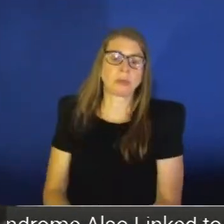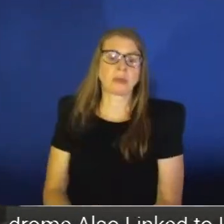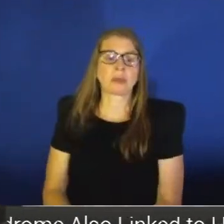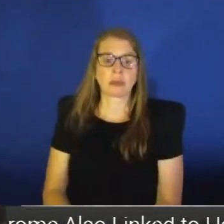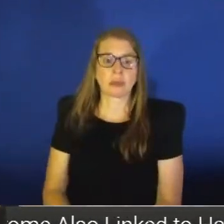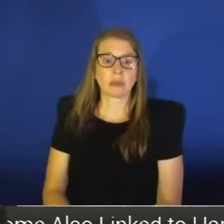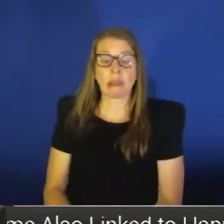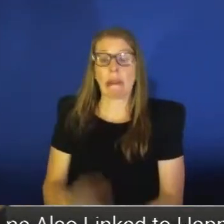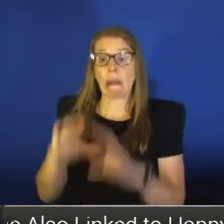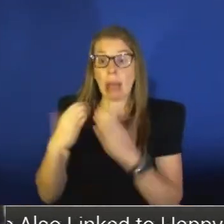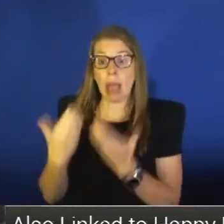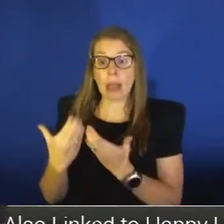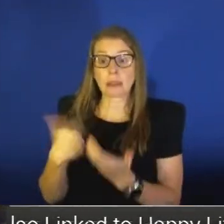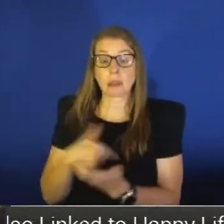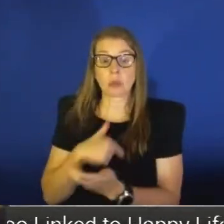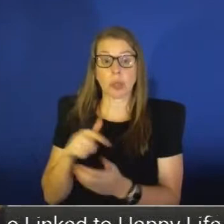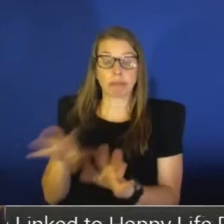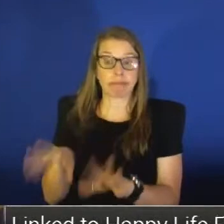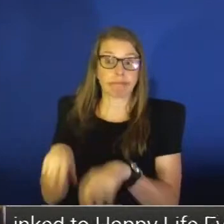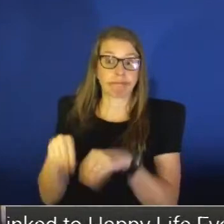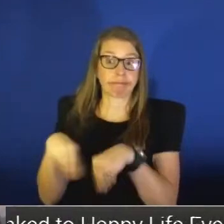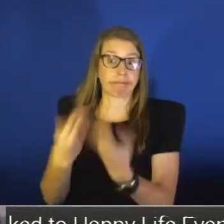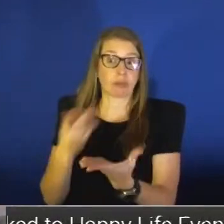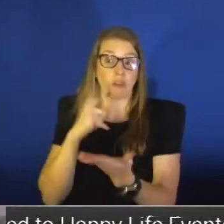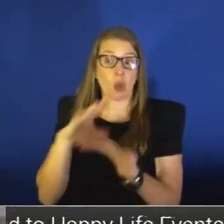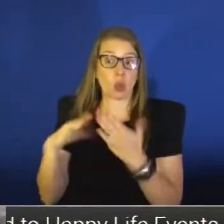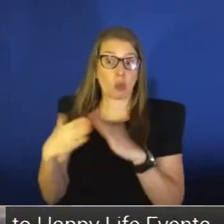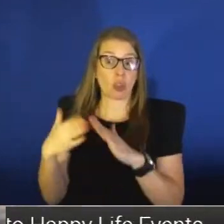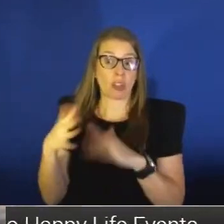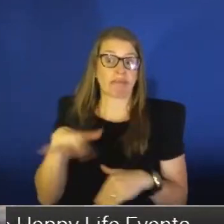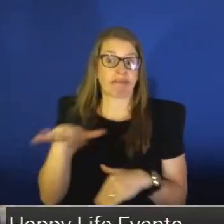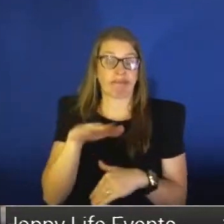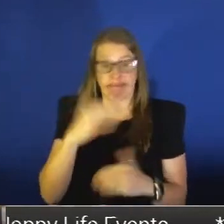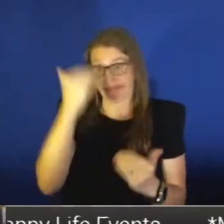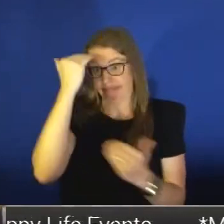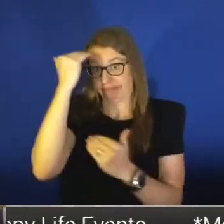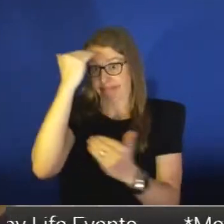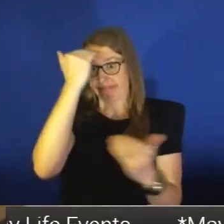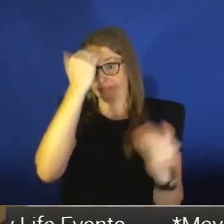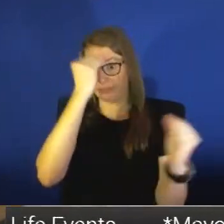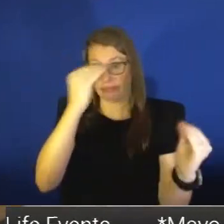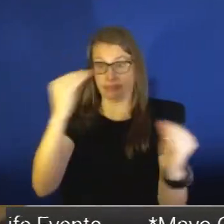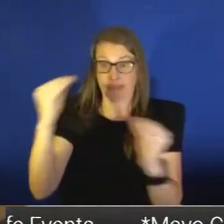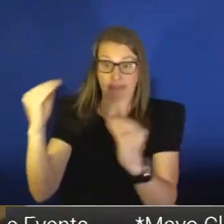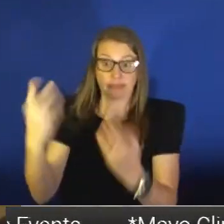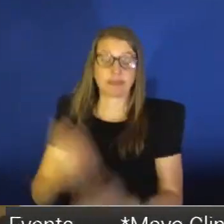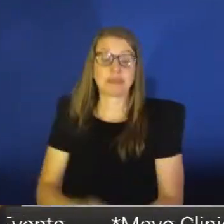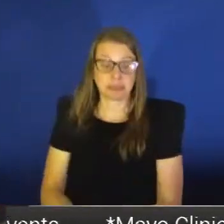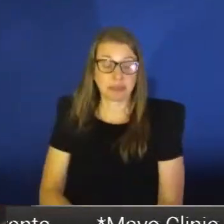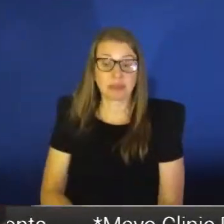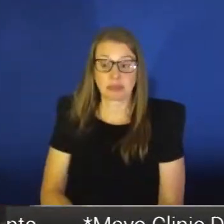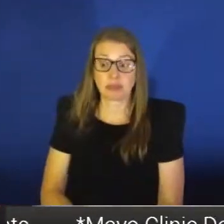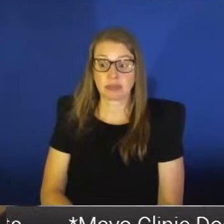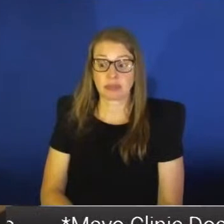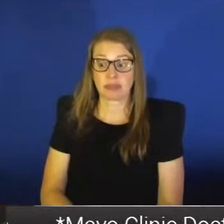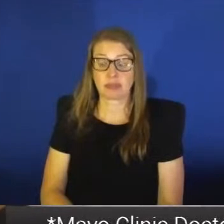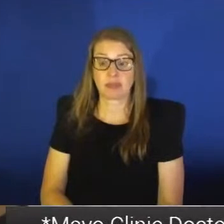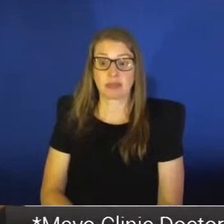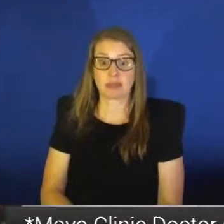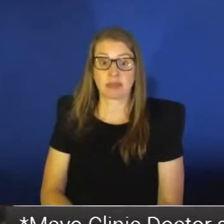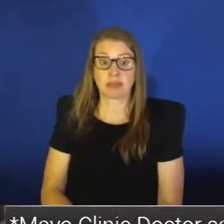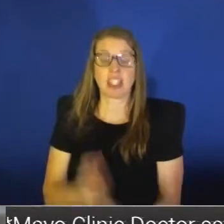classes that we are doing for communities to bring awareness. And so it's a lot of word of